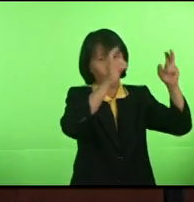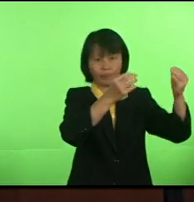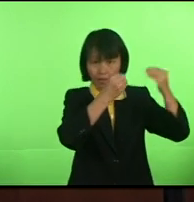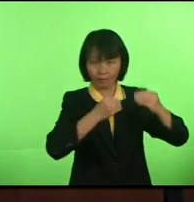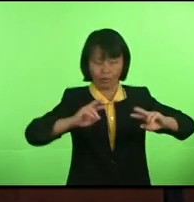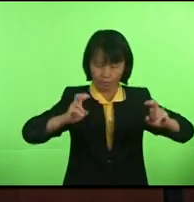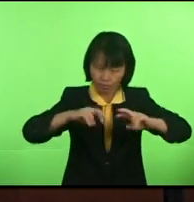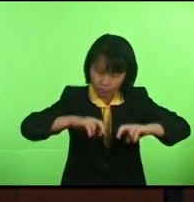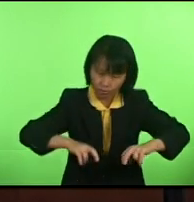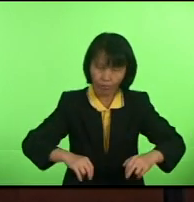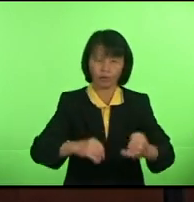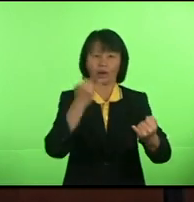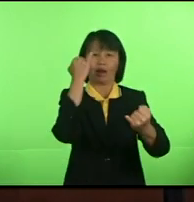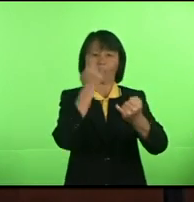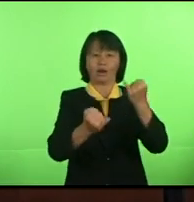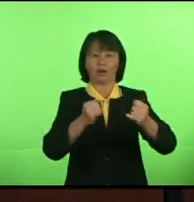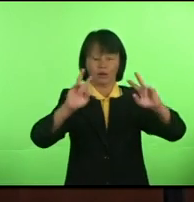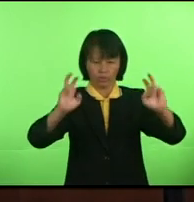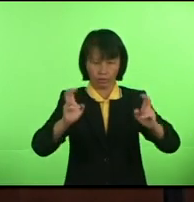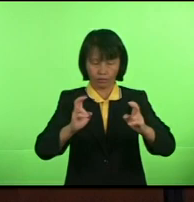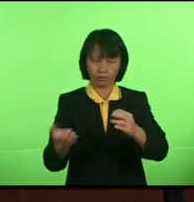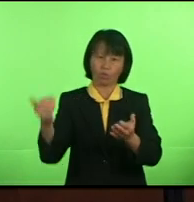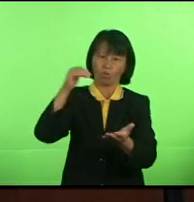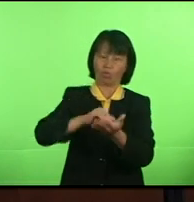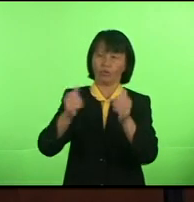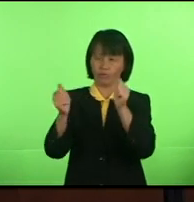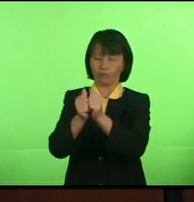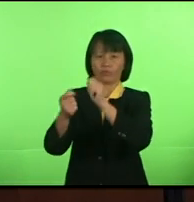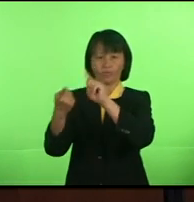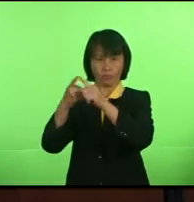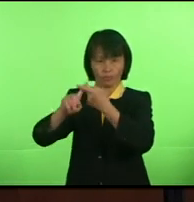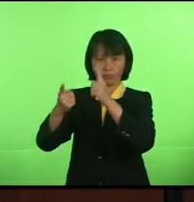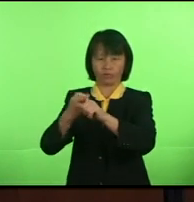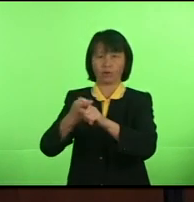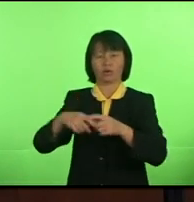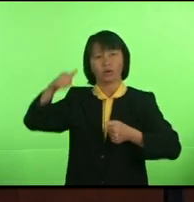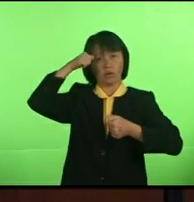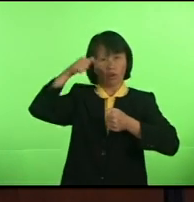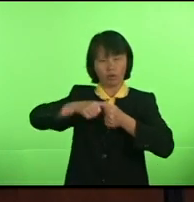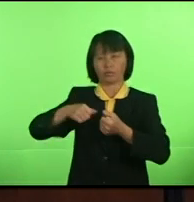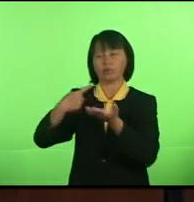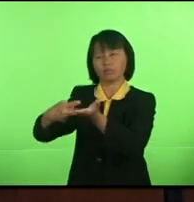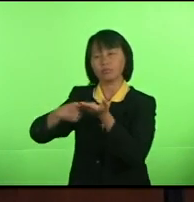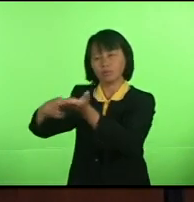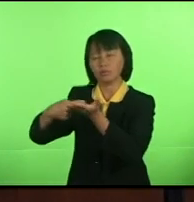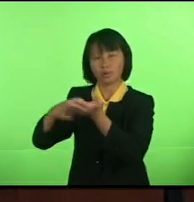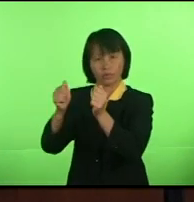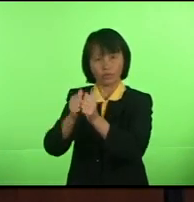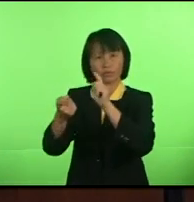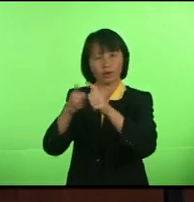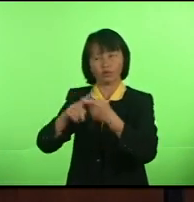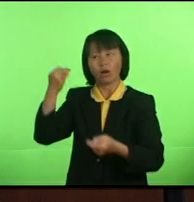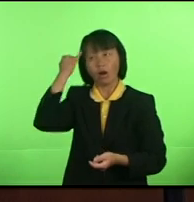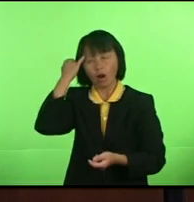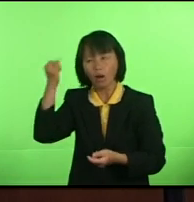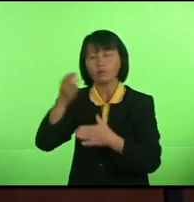then lastly by doing the topic over with a friend. Remember, discuss with your friends the topic, yeah, the